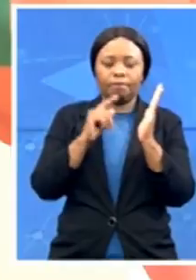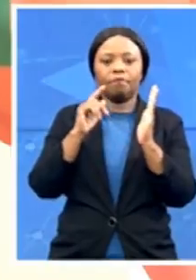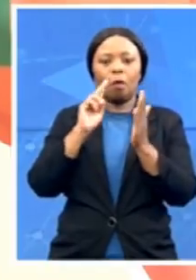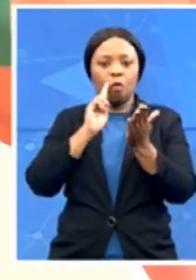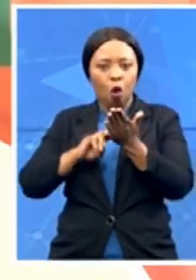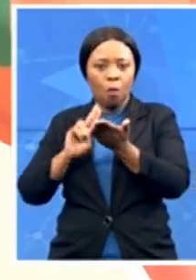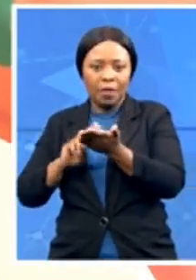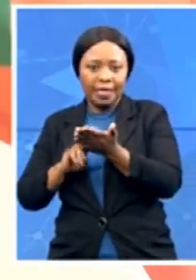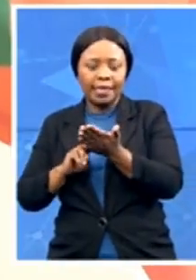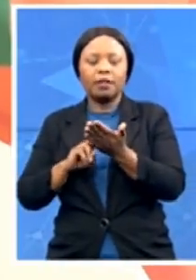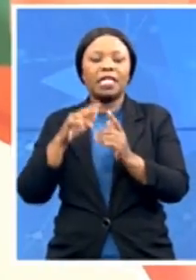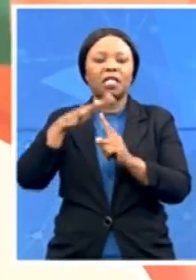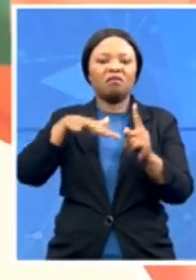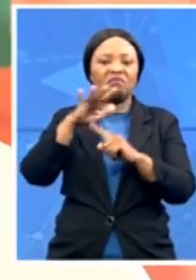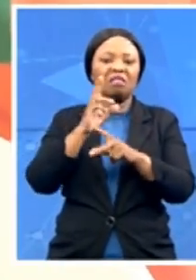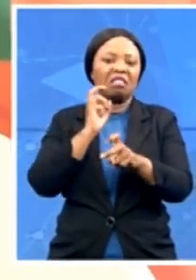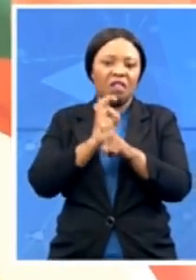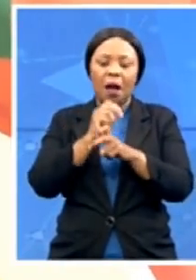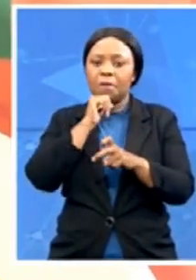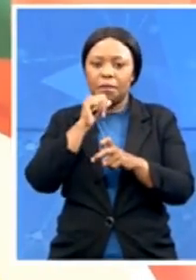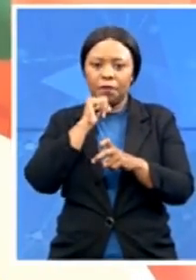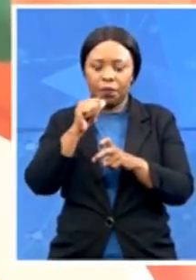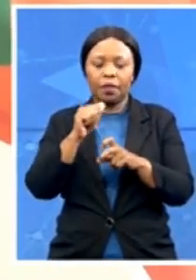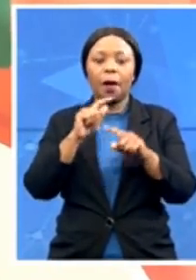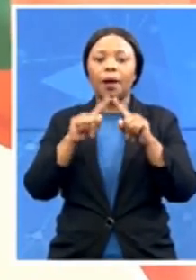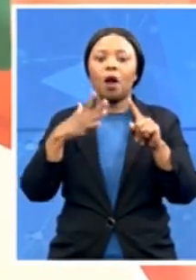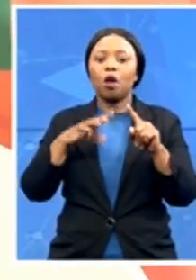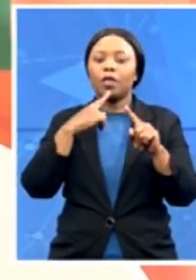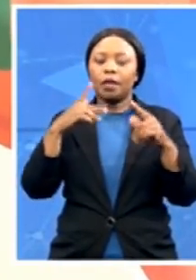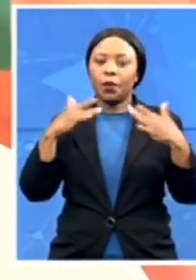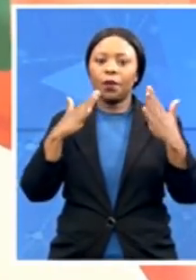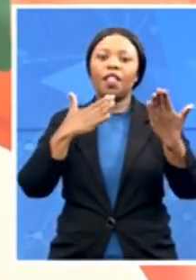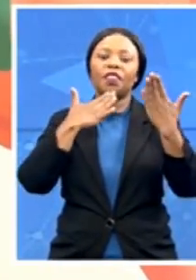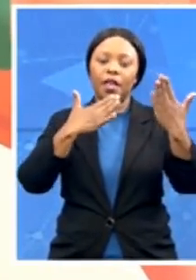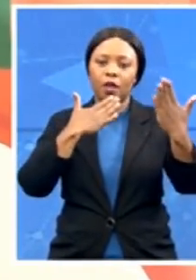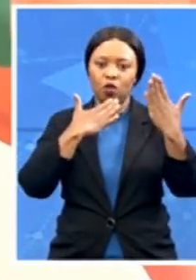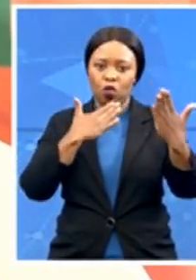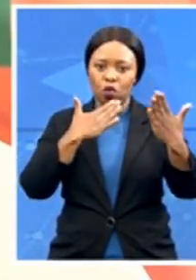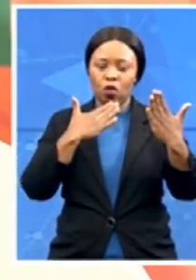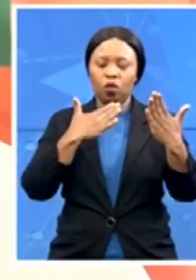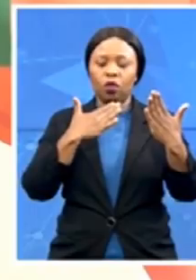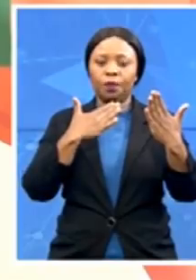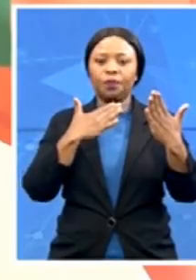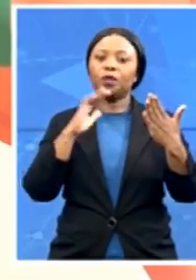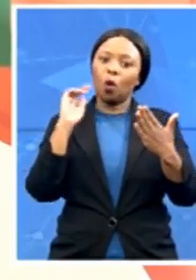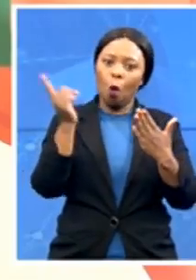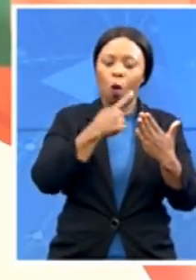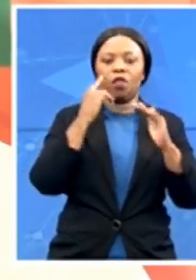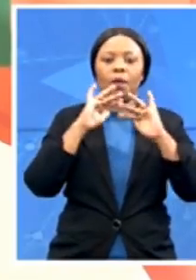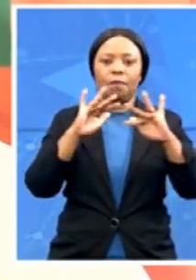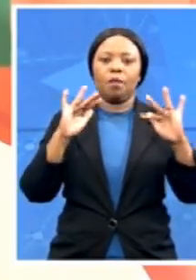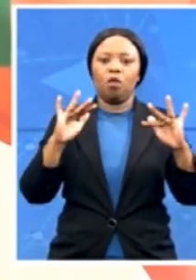to all the people that contributed to the success of today's